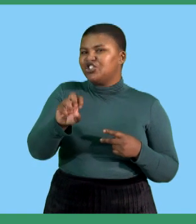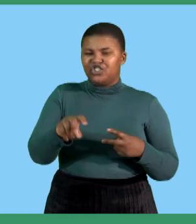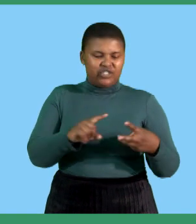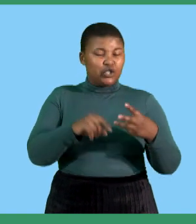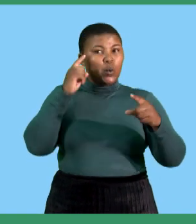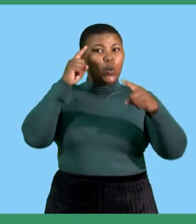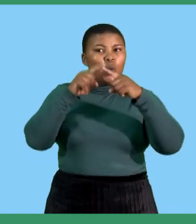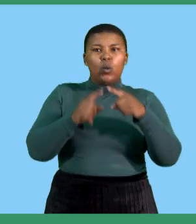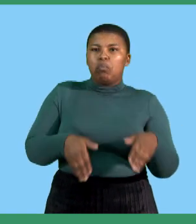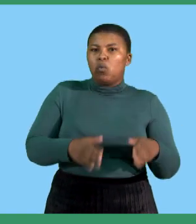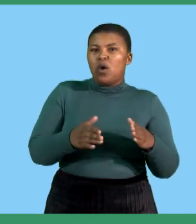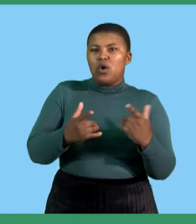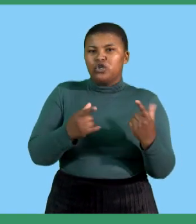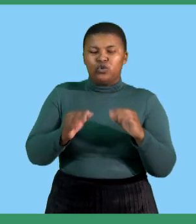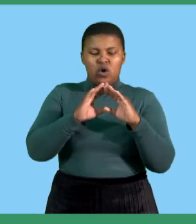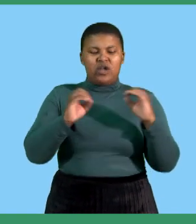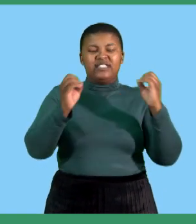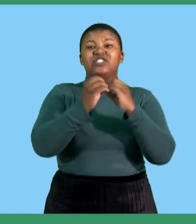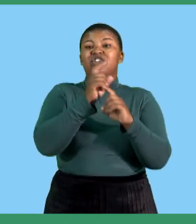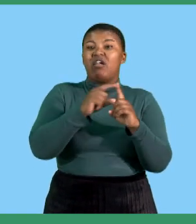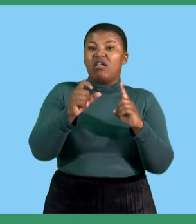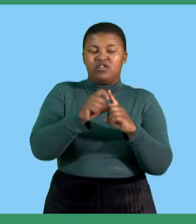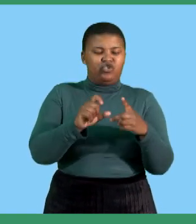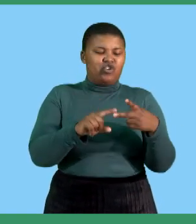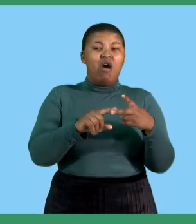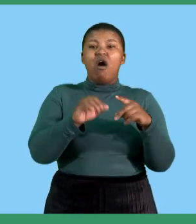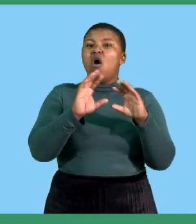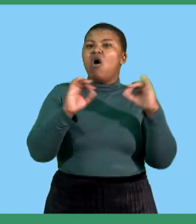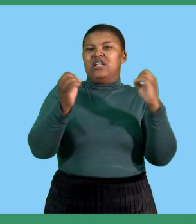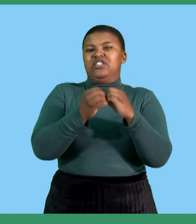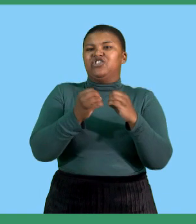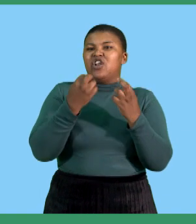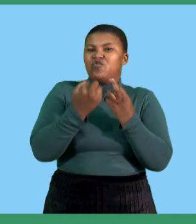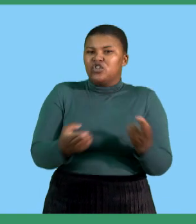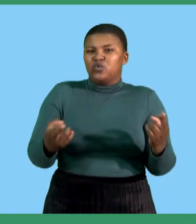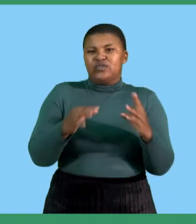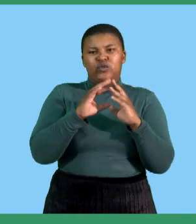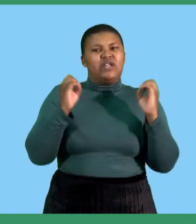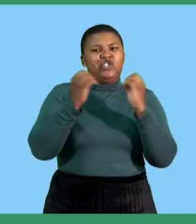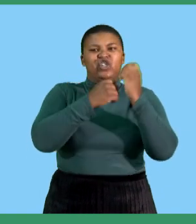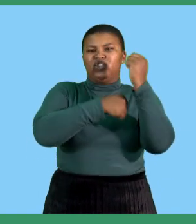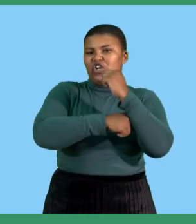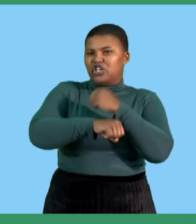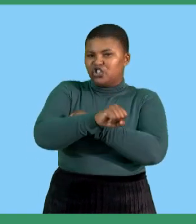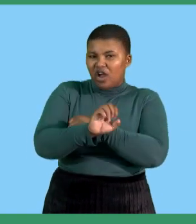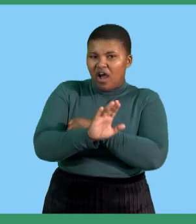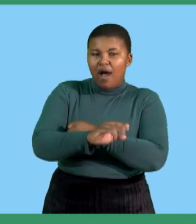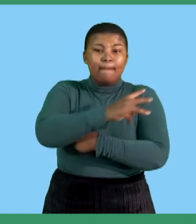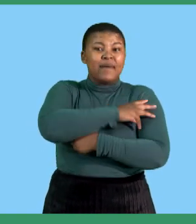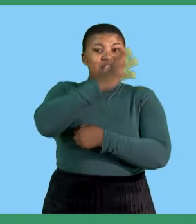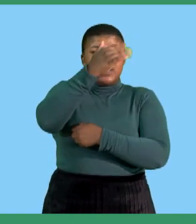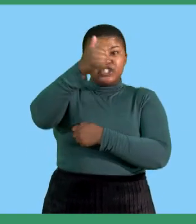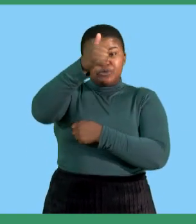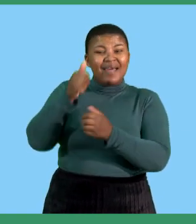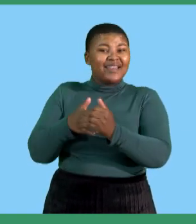our organizational culture, our organizational resources, and then our organizational structure. Then